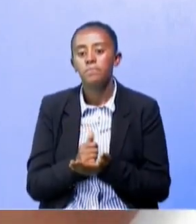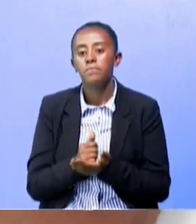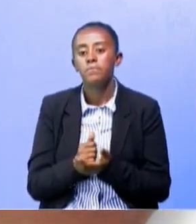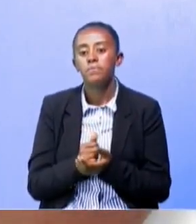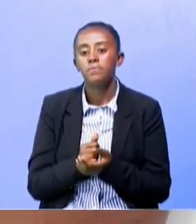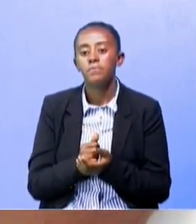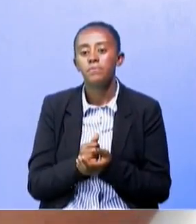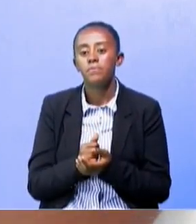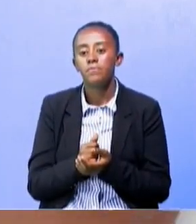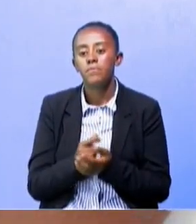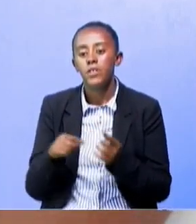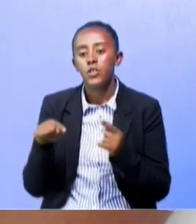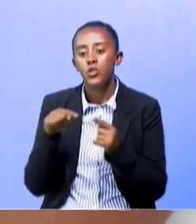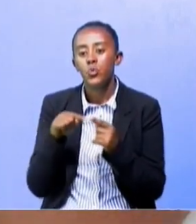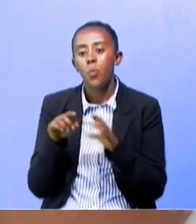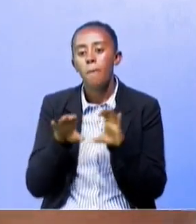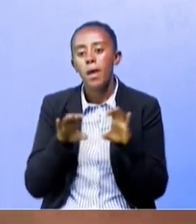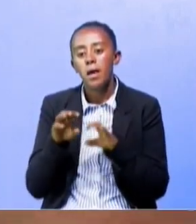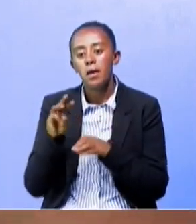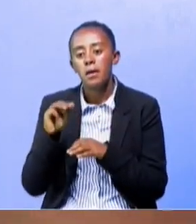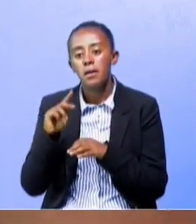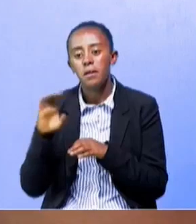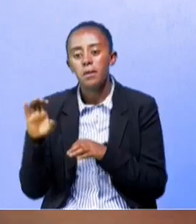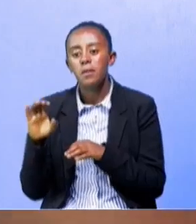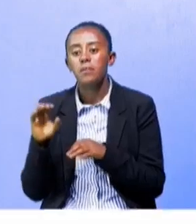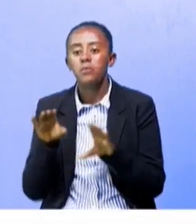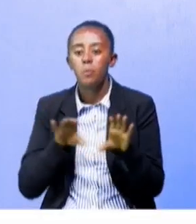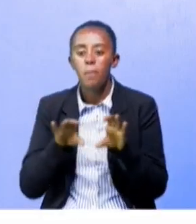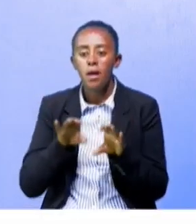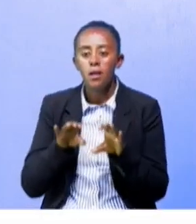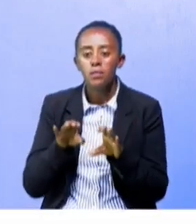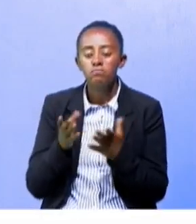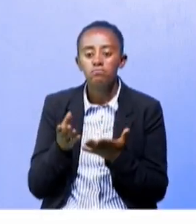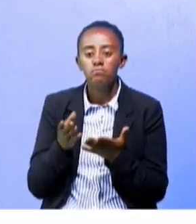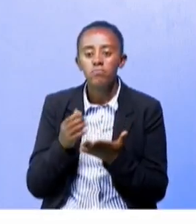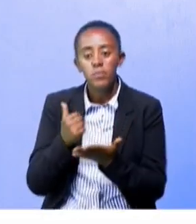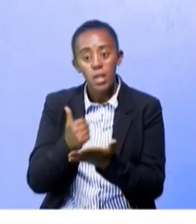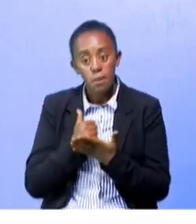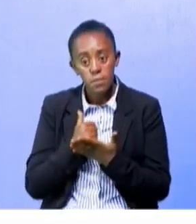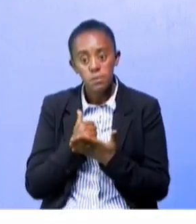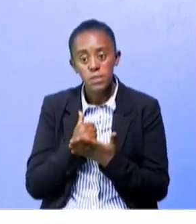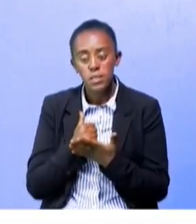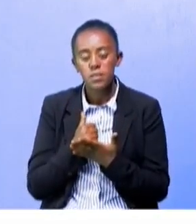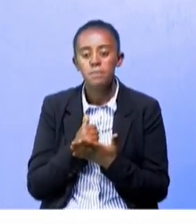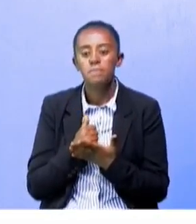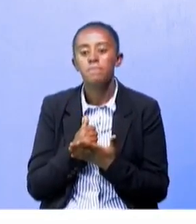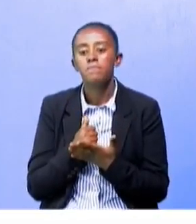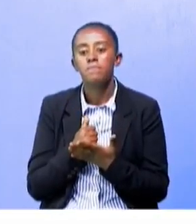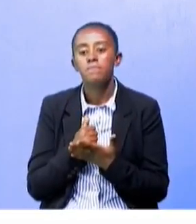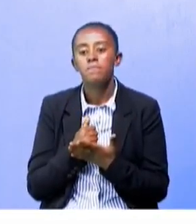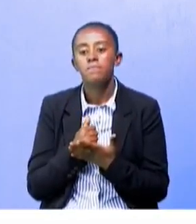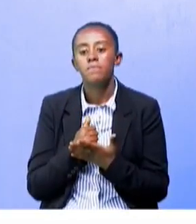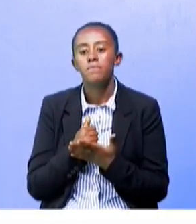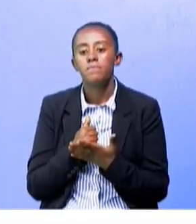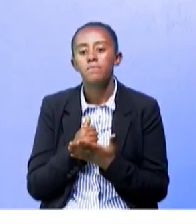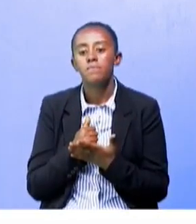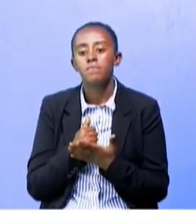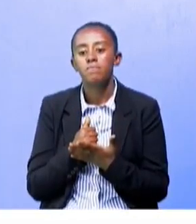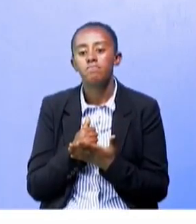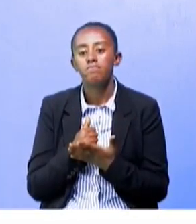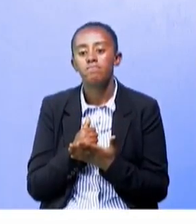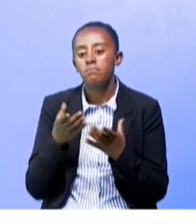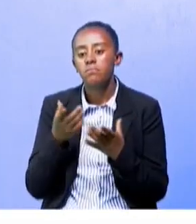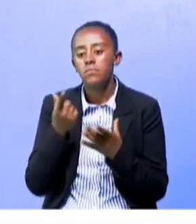efforts represent one of the most determined and far-reaching moves of the city to become a preferred city now. To make the